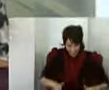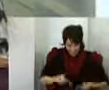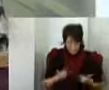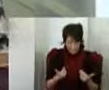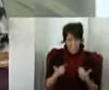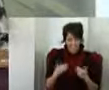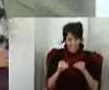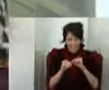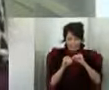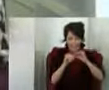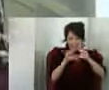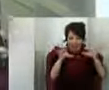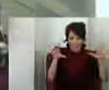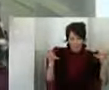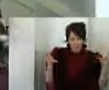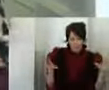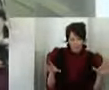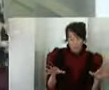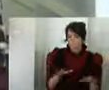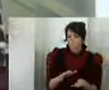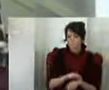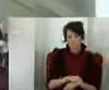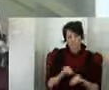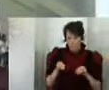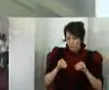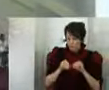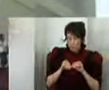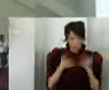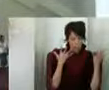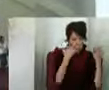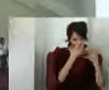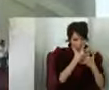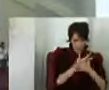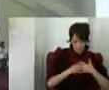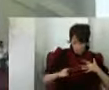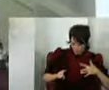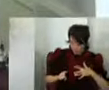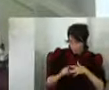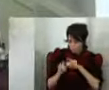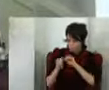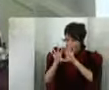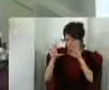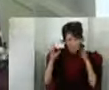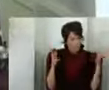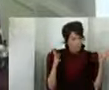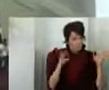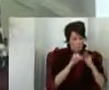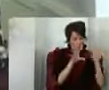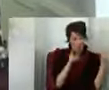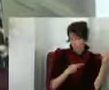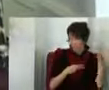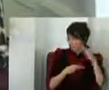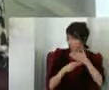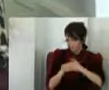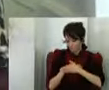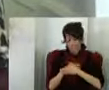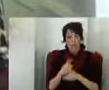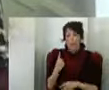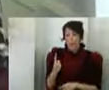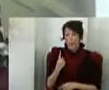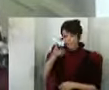to live by. The life light blazed out of the darkness. The darkness couldn't put it out. There once was a